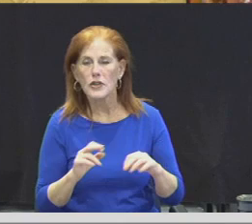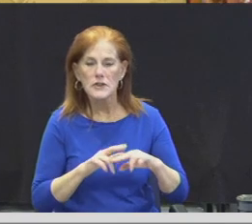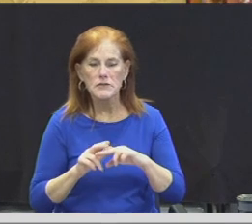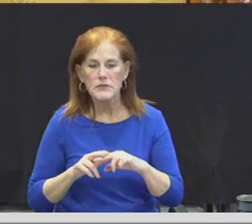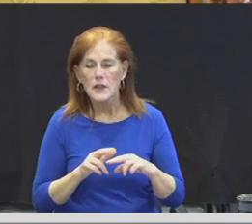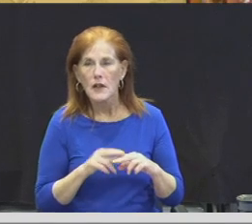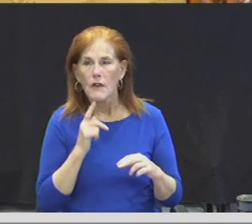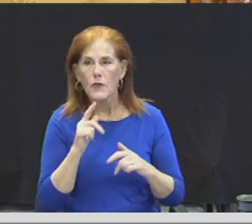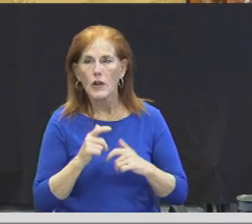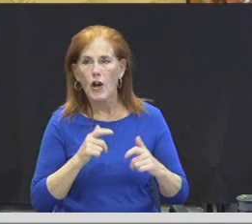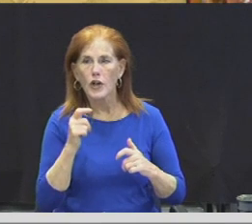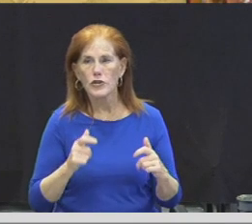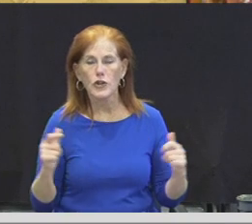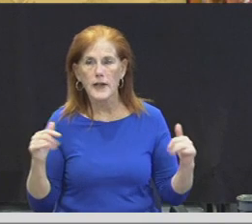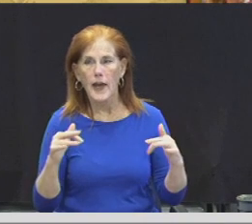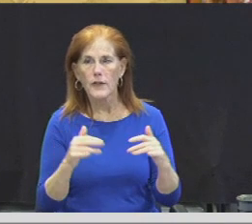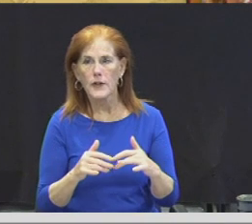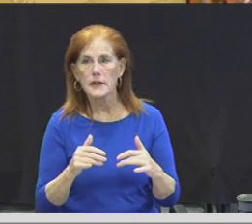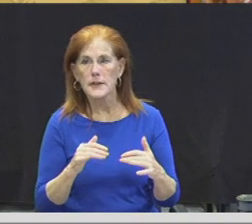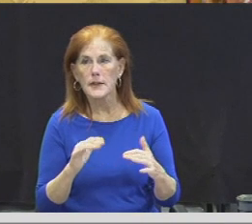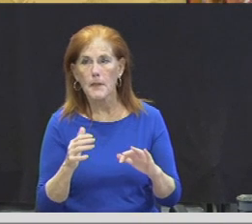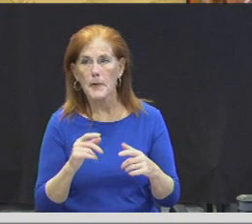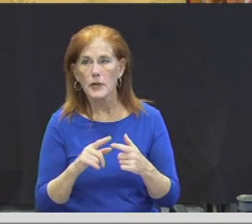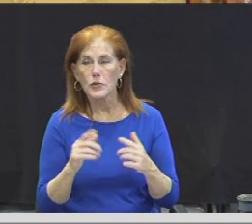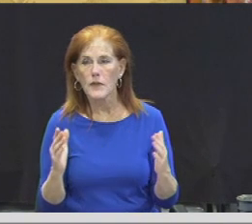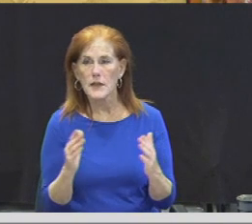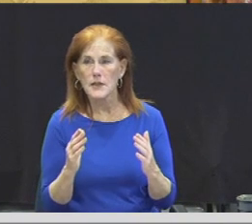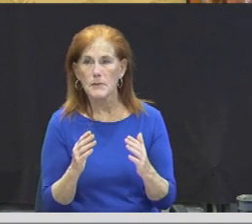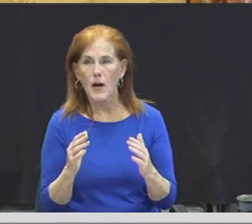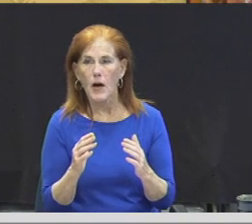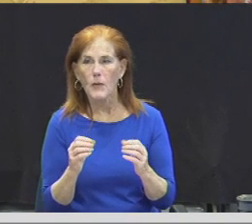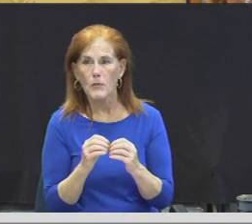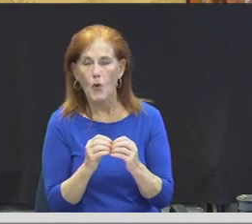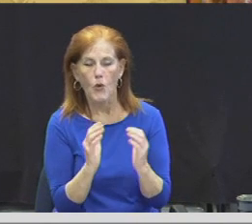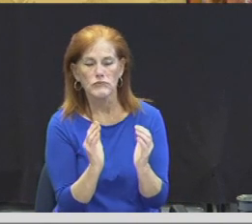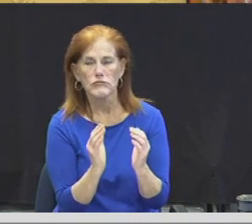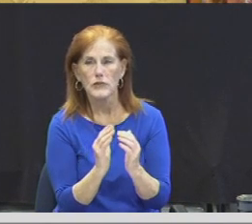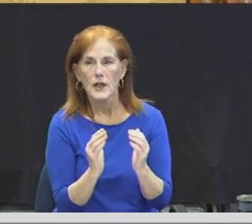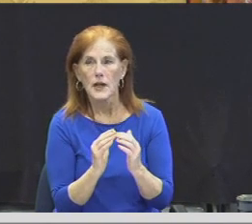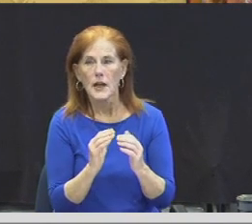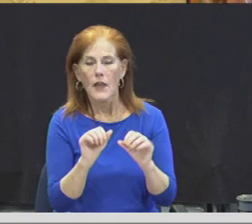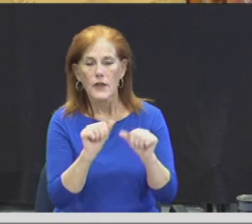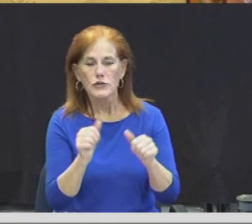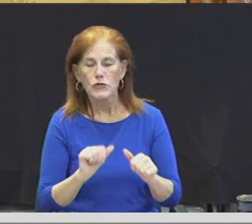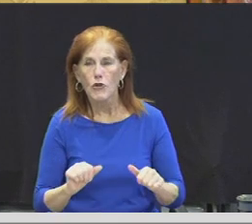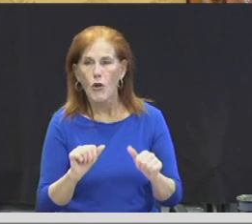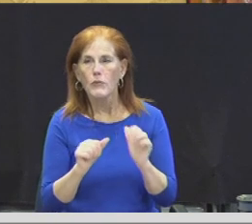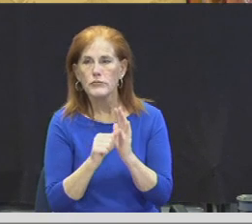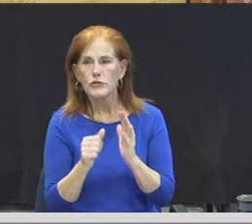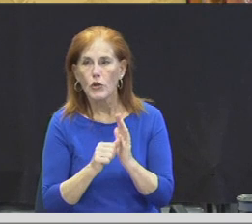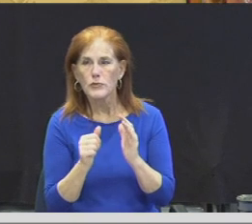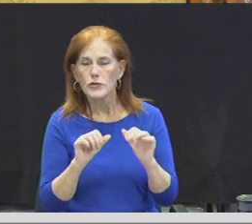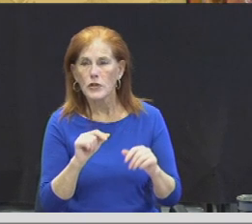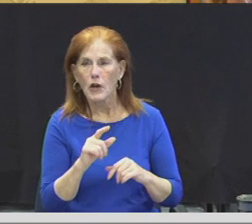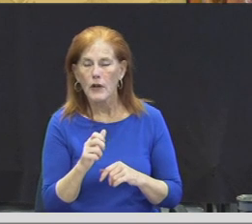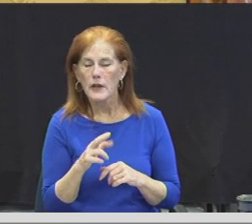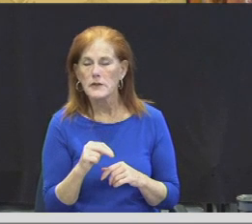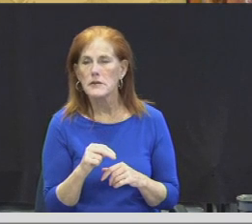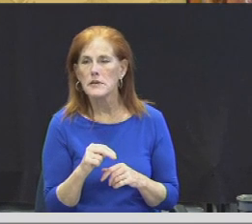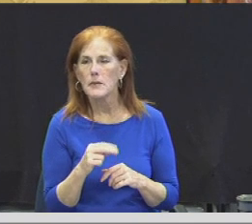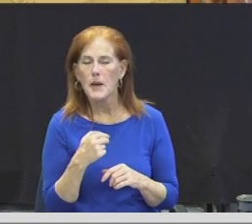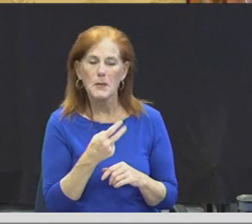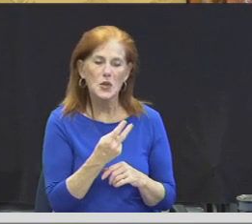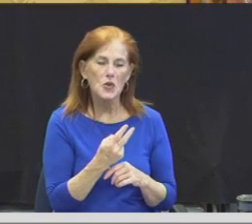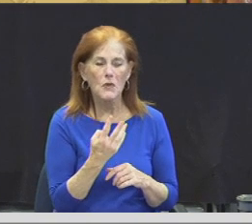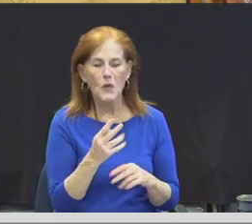larger gatherings as opposed to some of the maybe smaller, more intimate zones in the sculpture garden and elsewhere for where 2 to 4